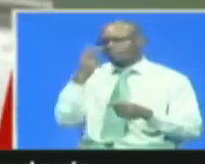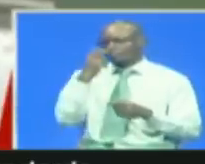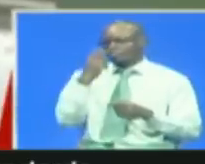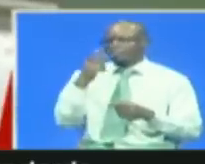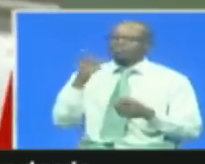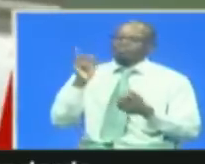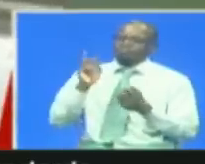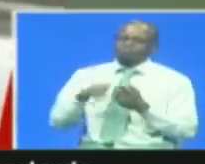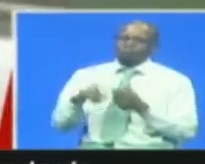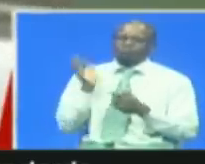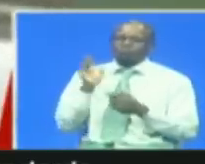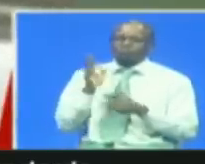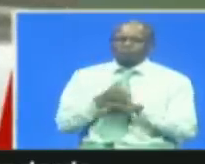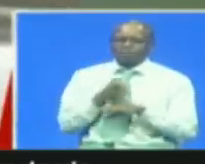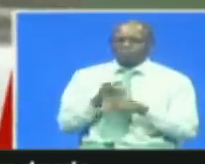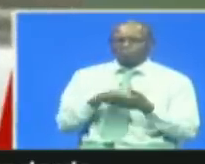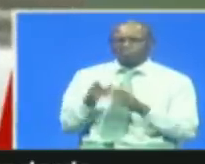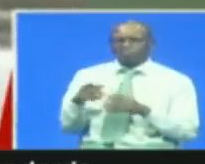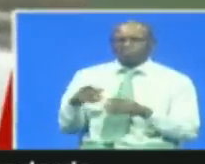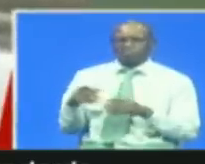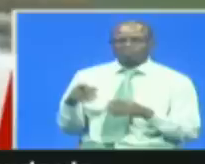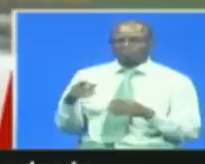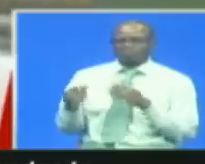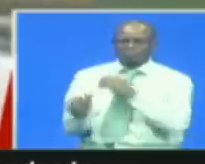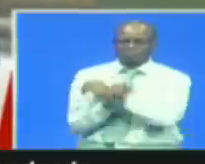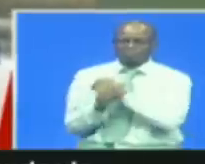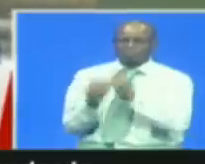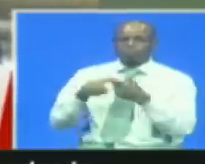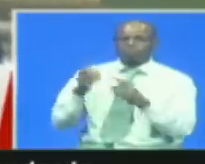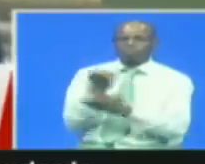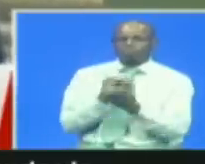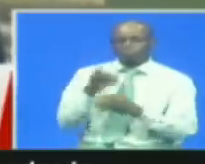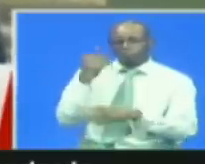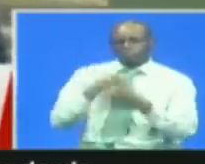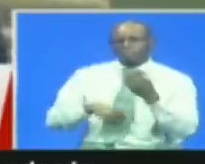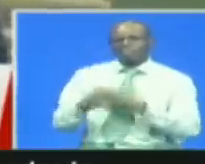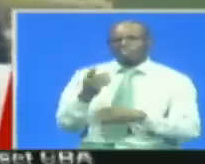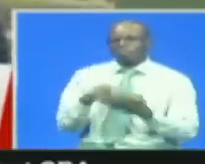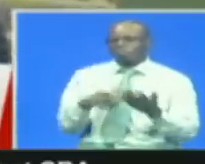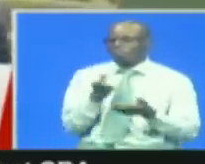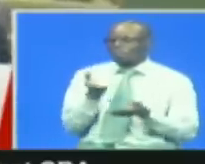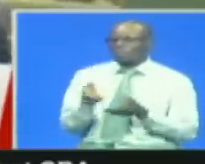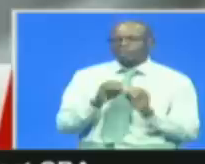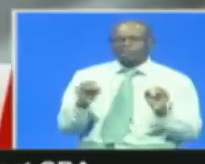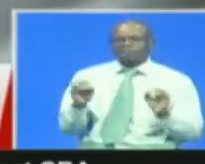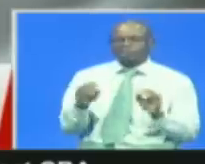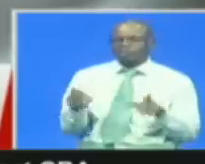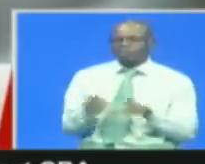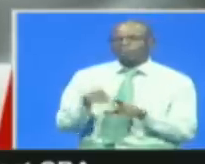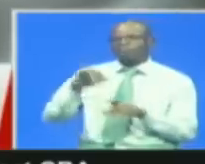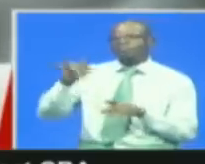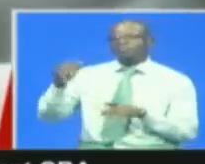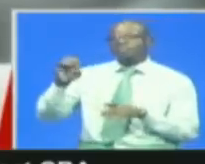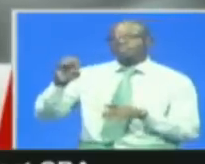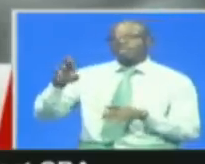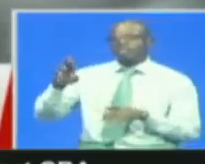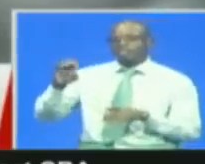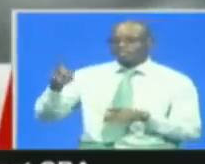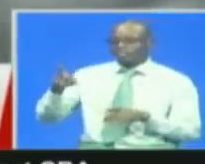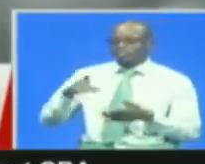the economy since they are selling what does not exist. On social media, Jared is the picture